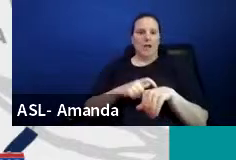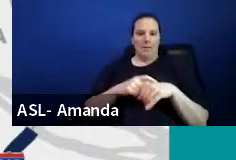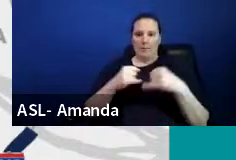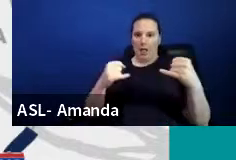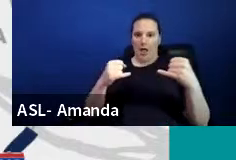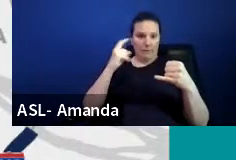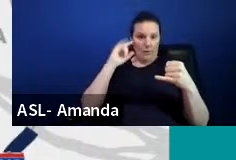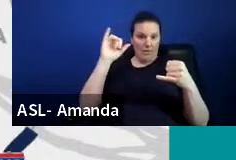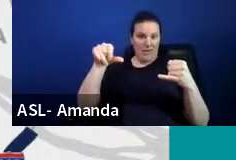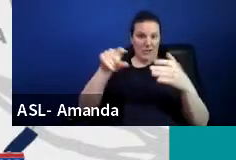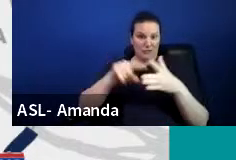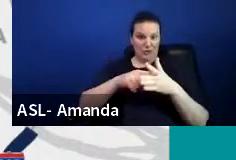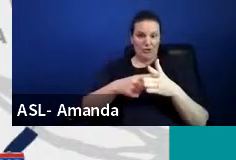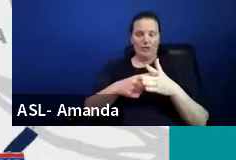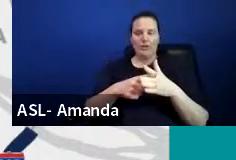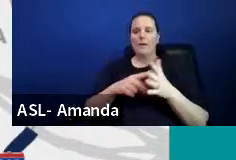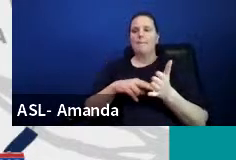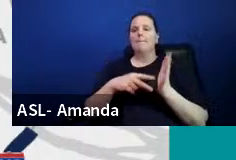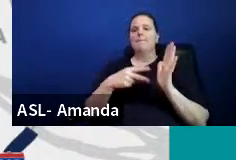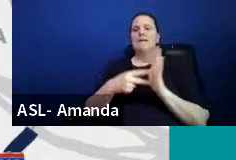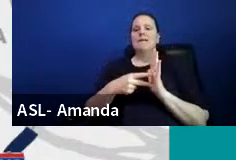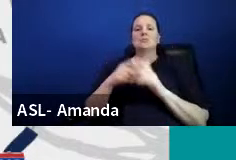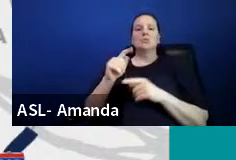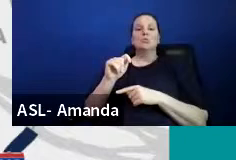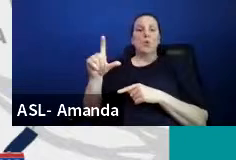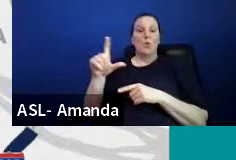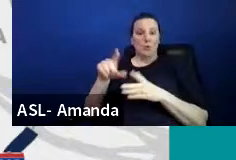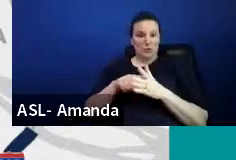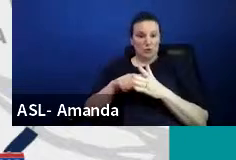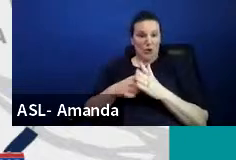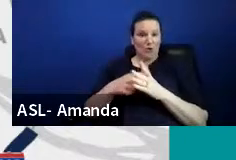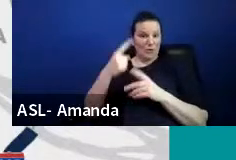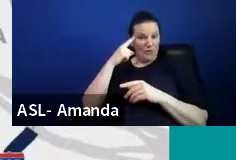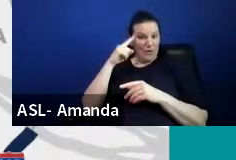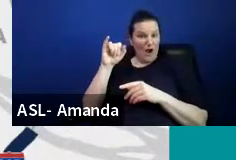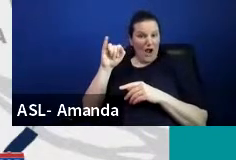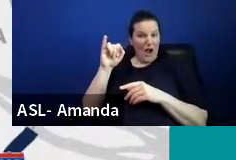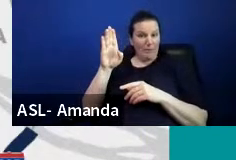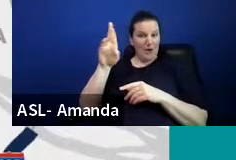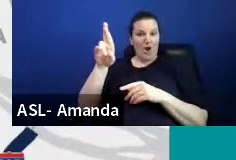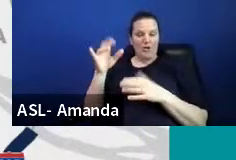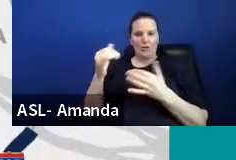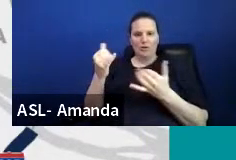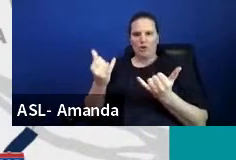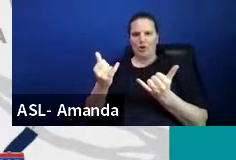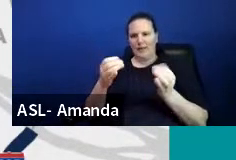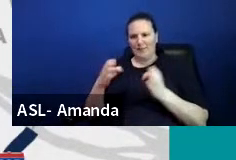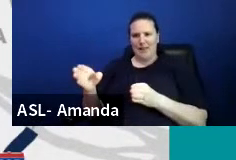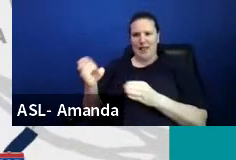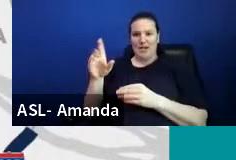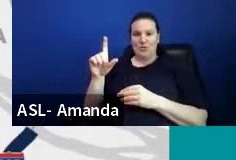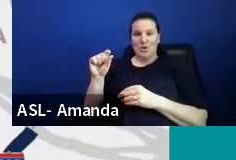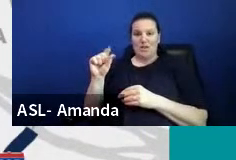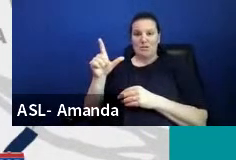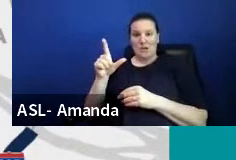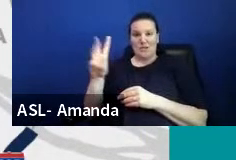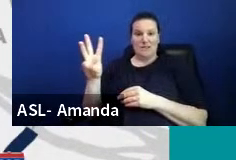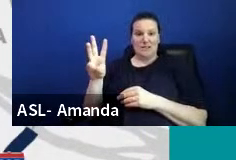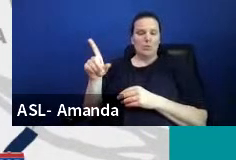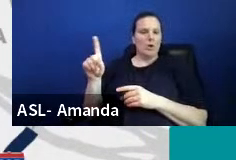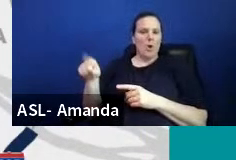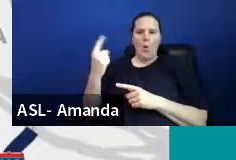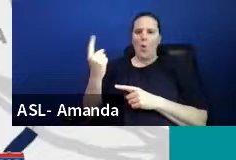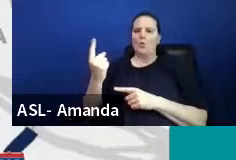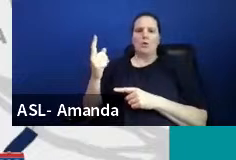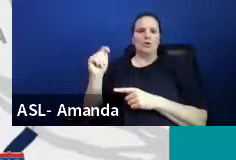starting, which means that when tolling starts for IBR, which is currently planned for 2026, we would be the